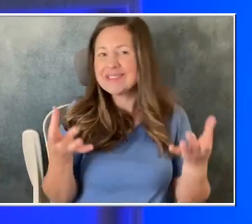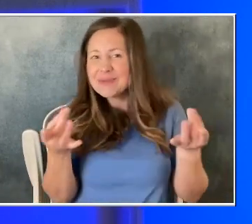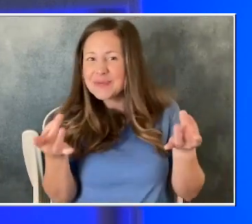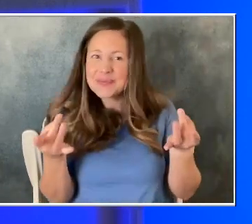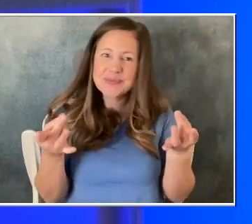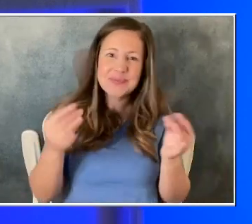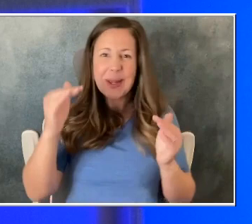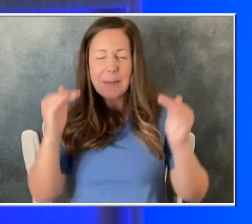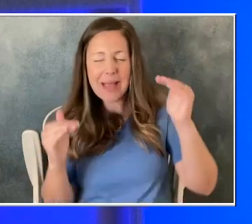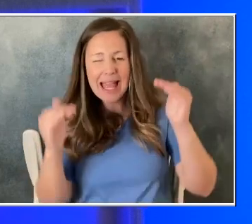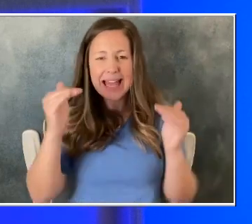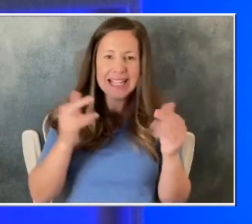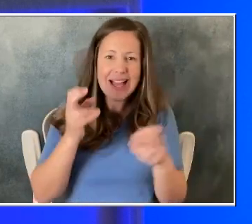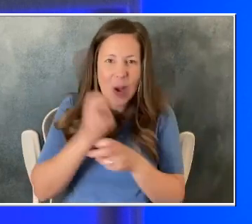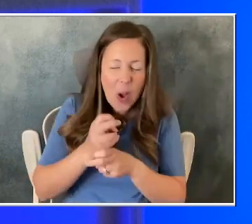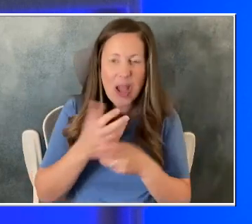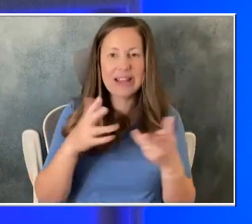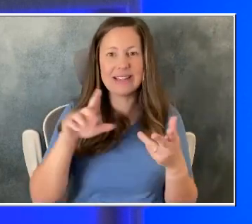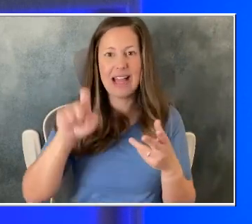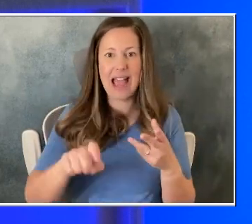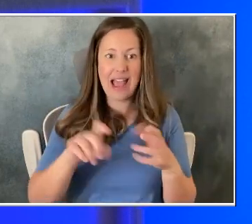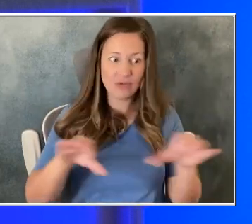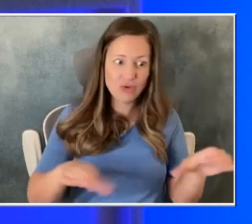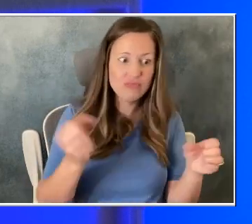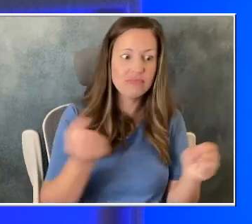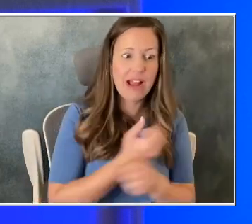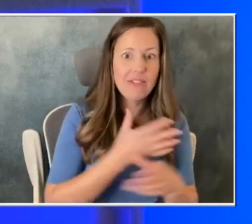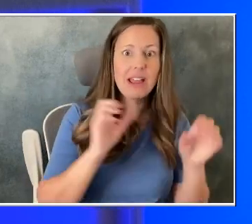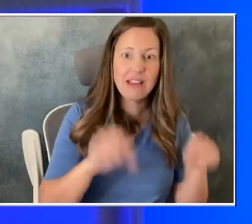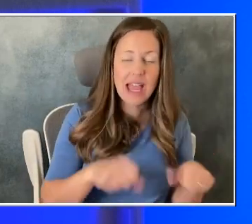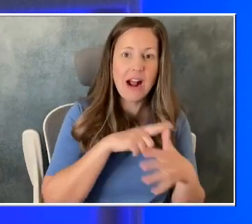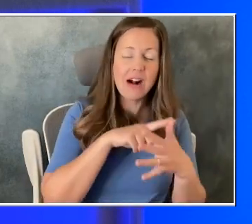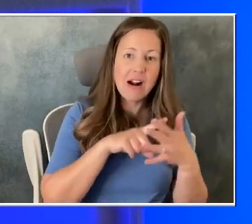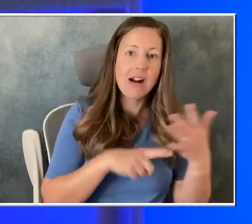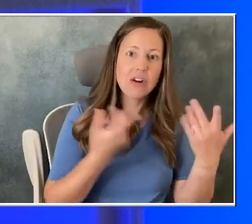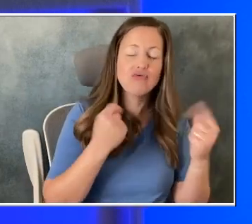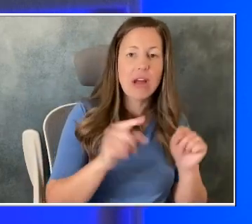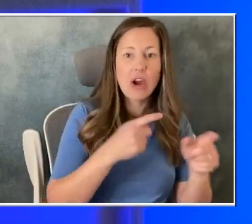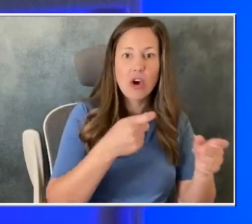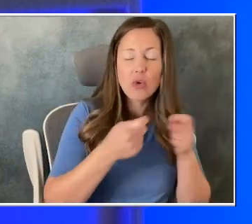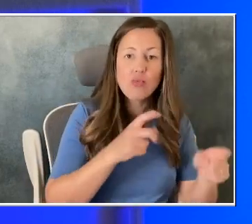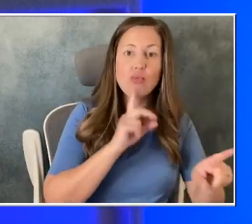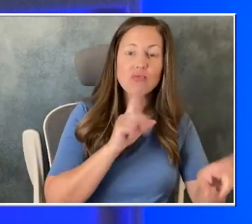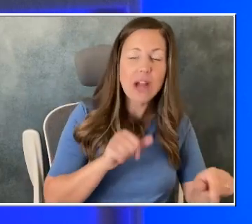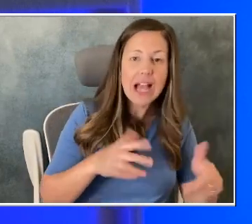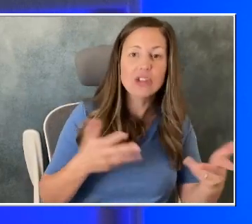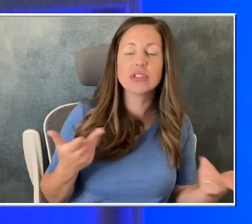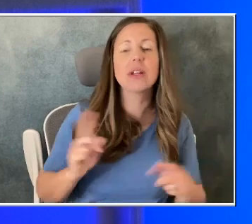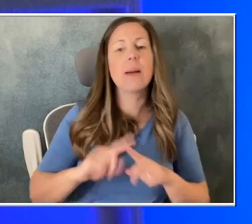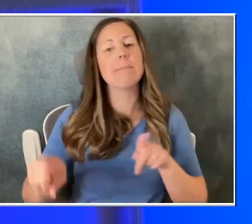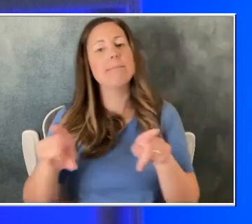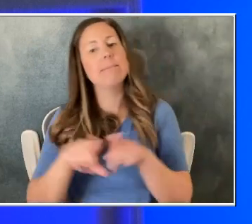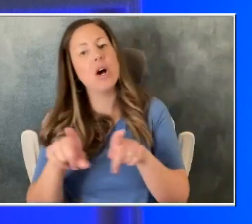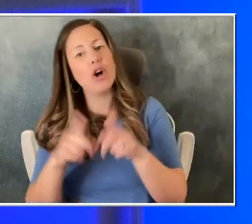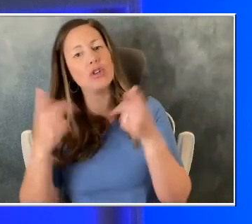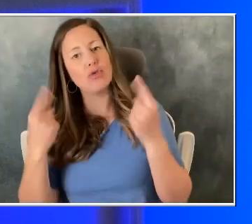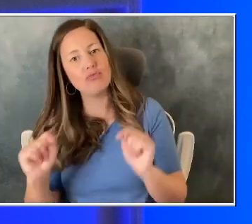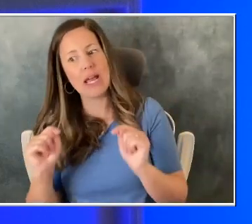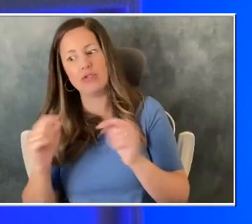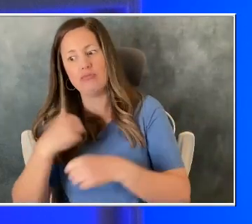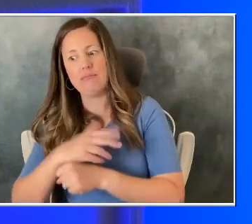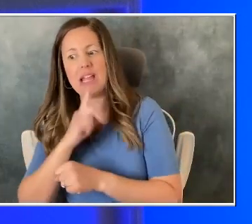between trying to do everything you can to control the reaction, but at the same time doing all you can to keep the patient on